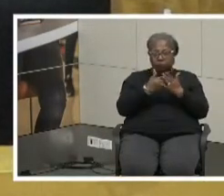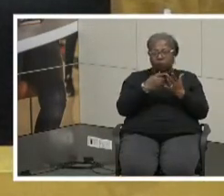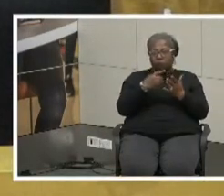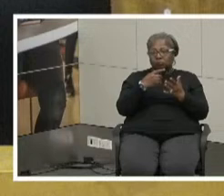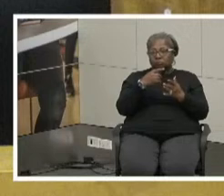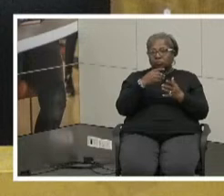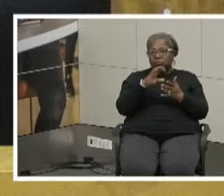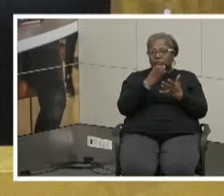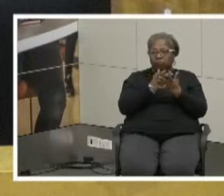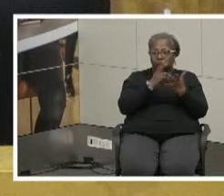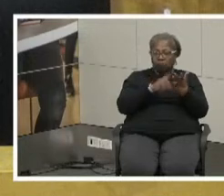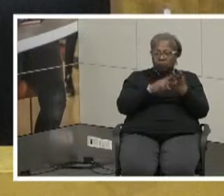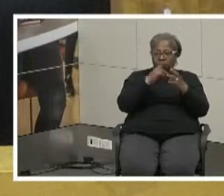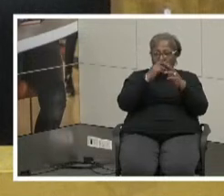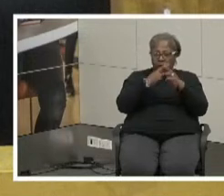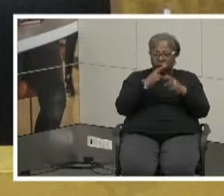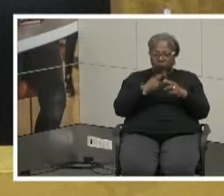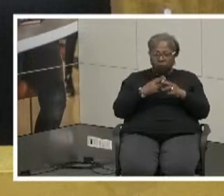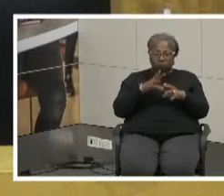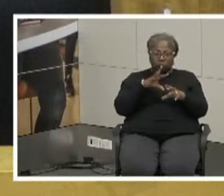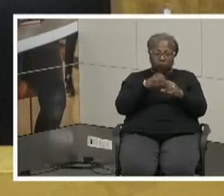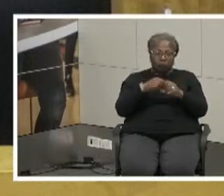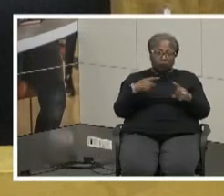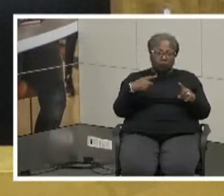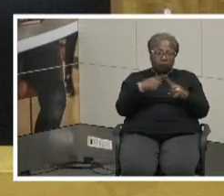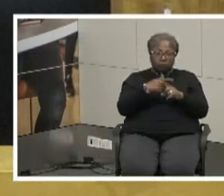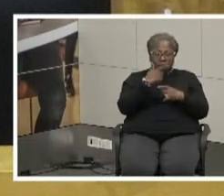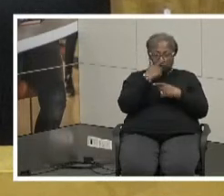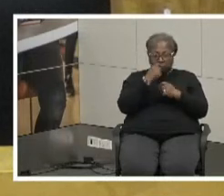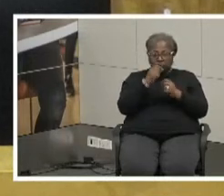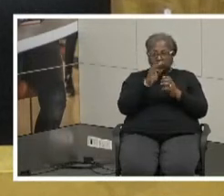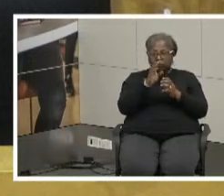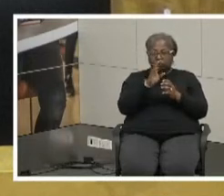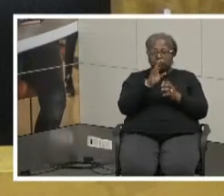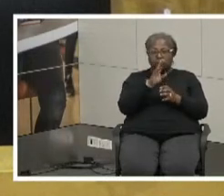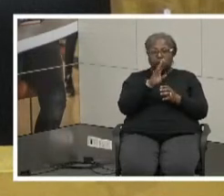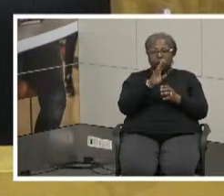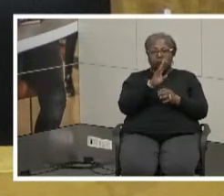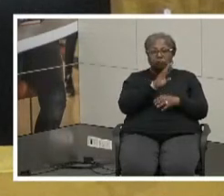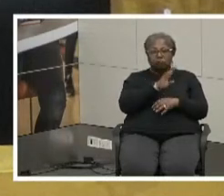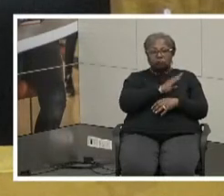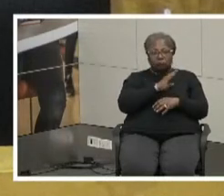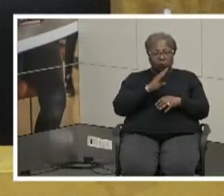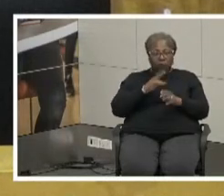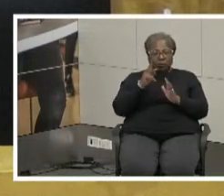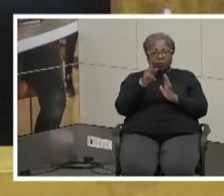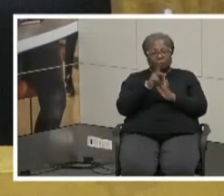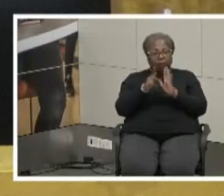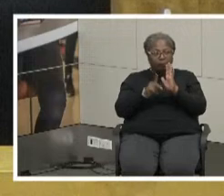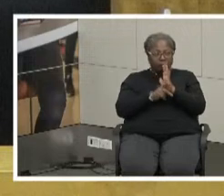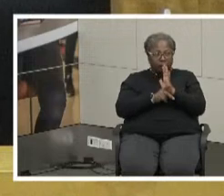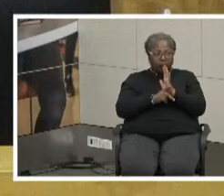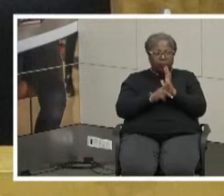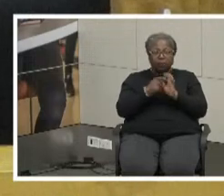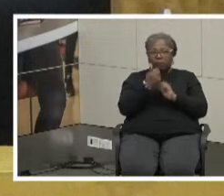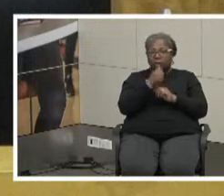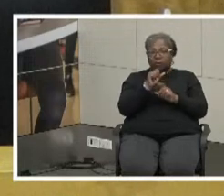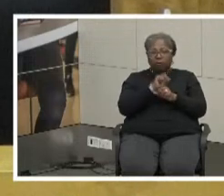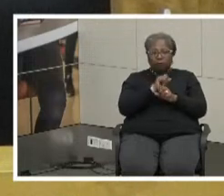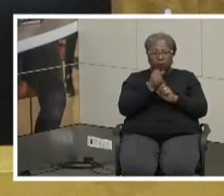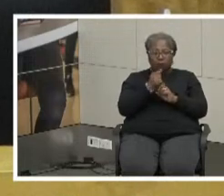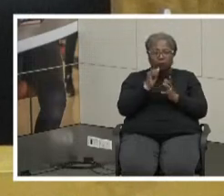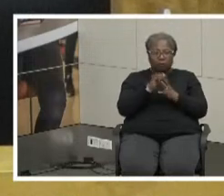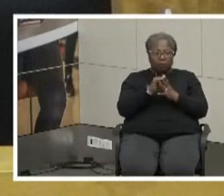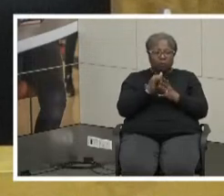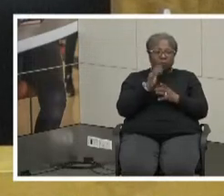to contracts that may involve a conflict of interests board policy bbfa local defines a conflict of interest as any circumstance that